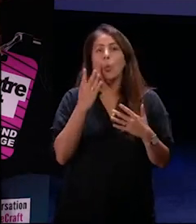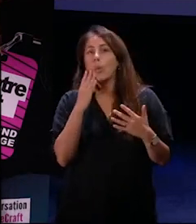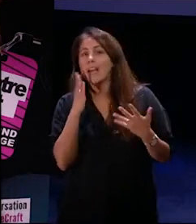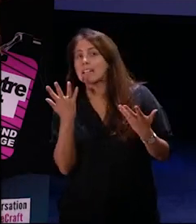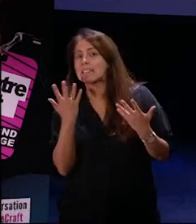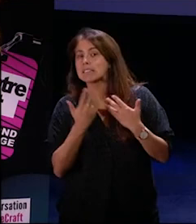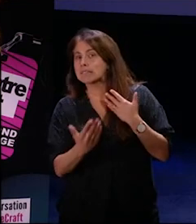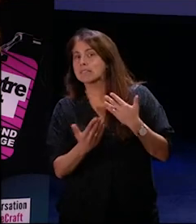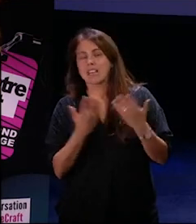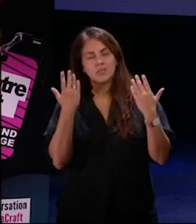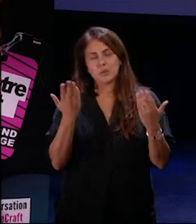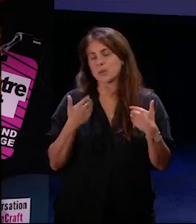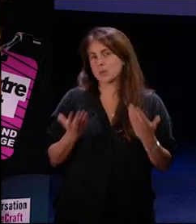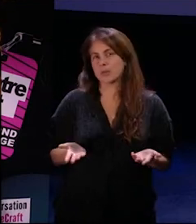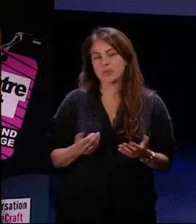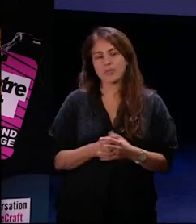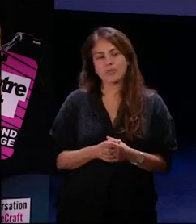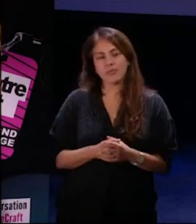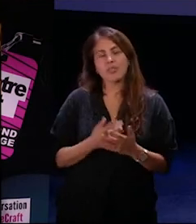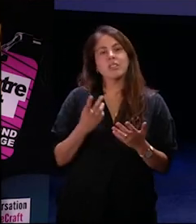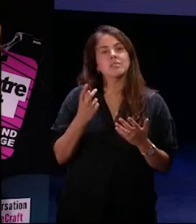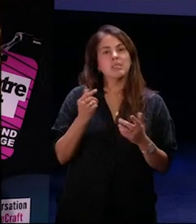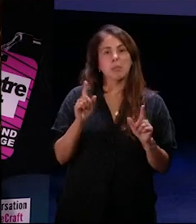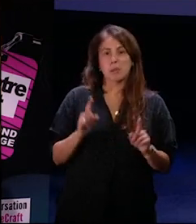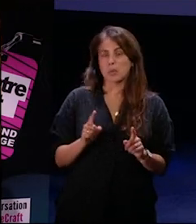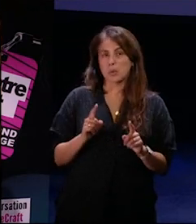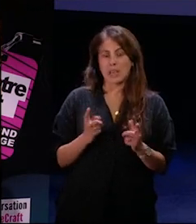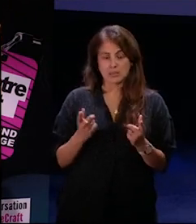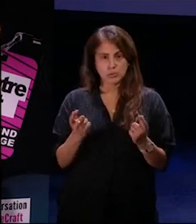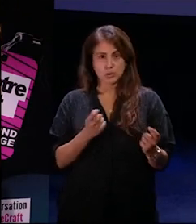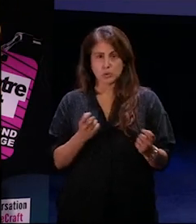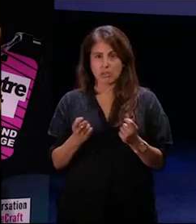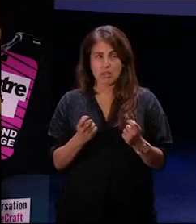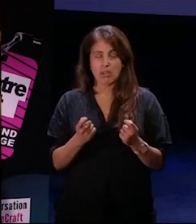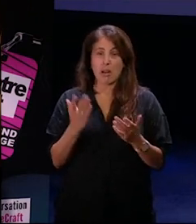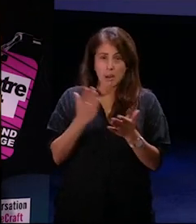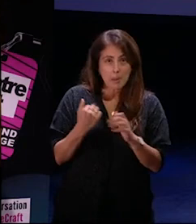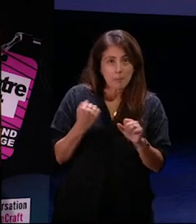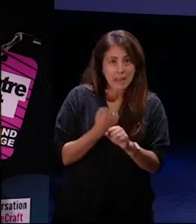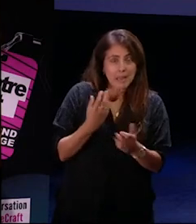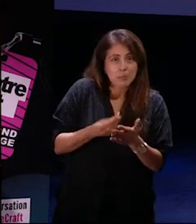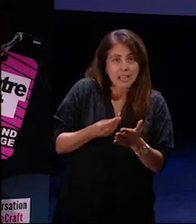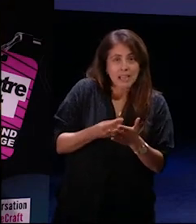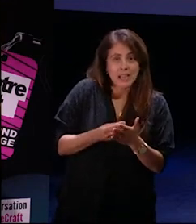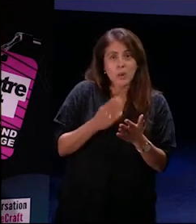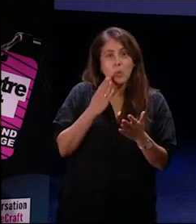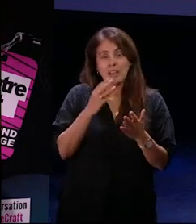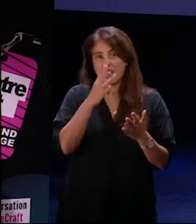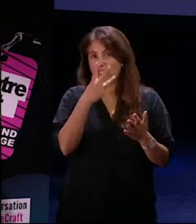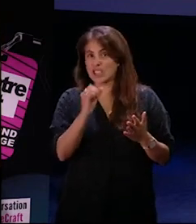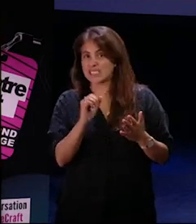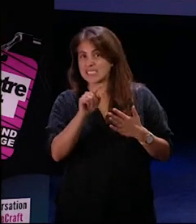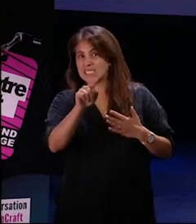on. A lot of producers say that they don't make money as a producer until like their 30s, but that's